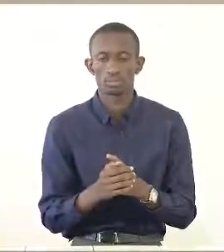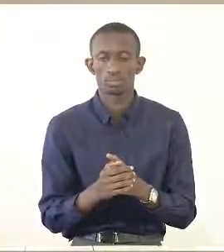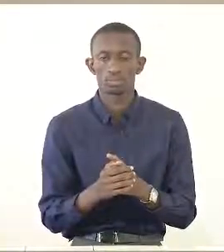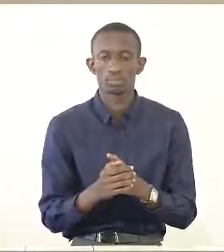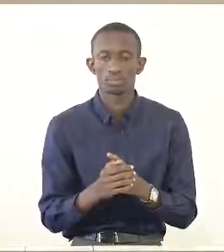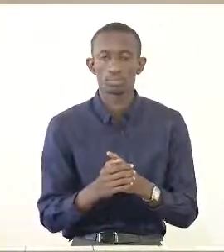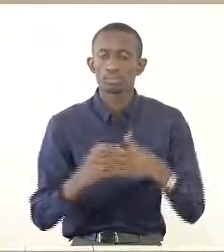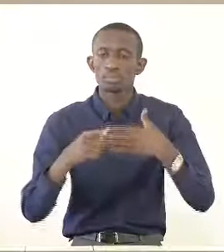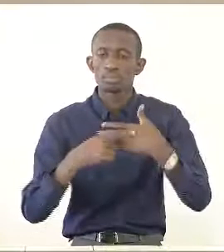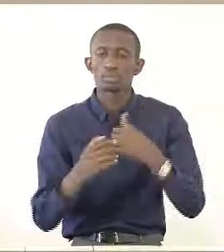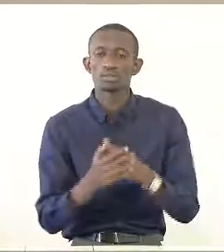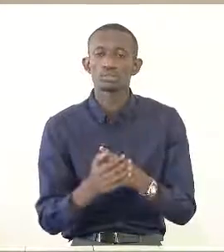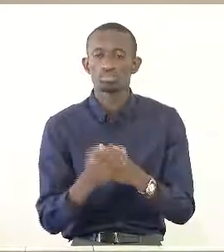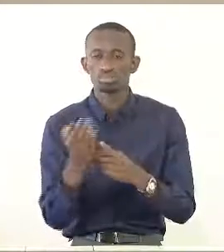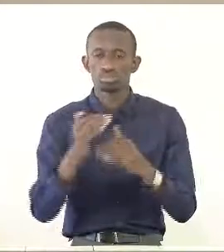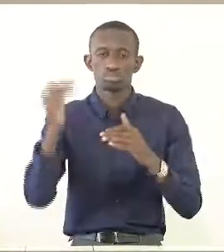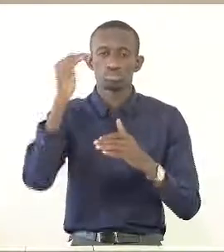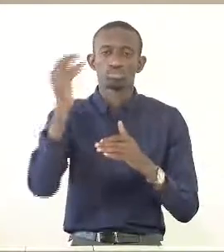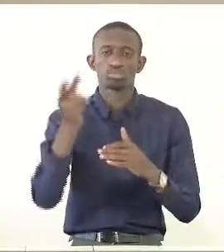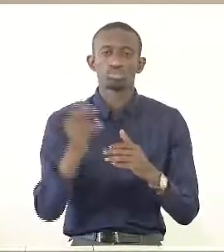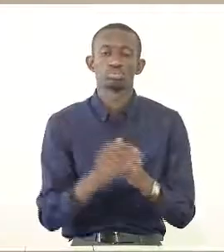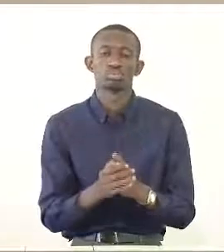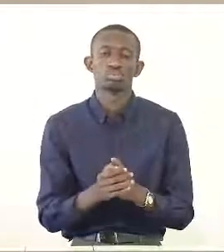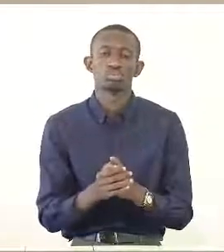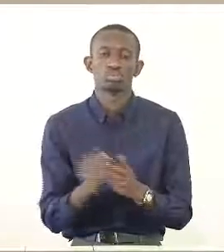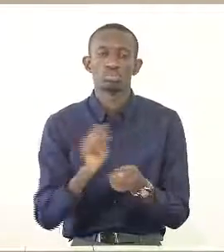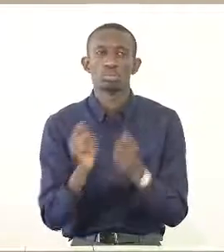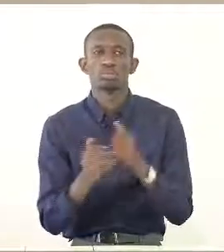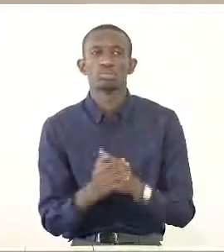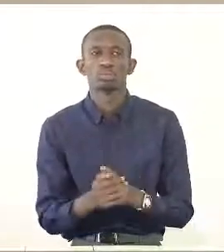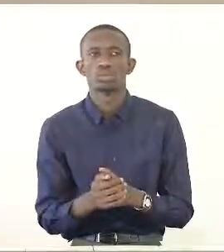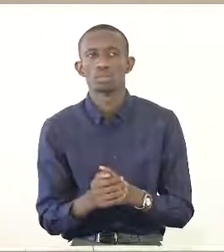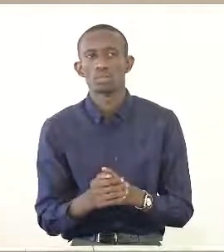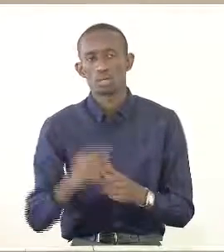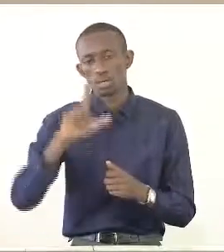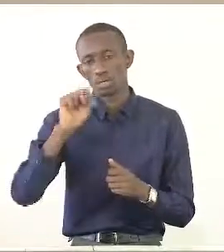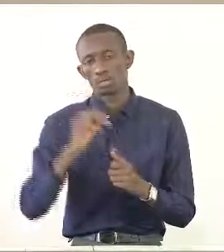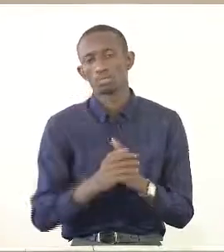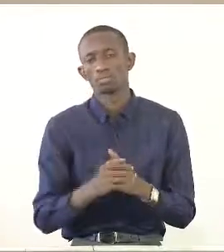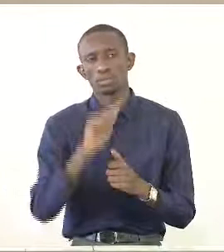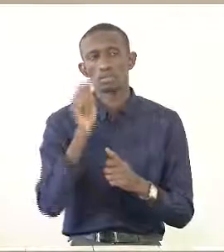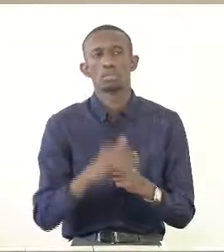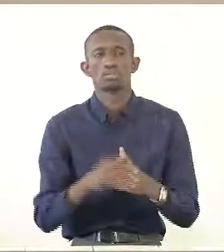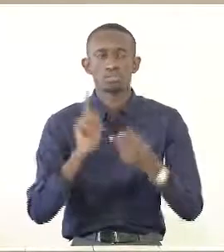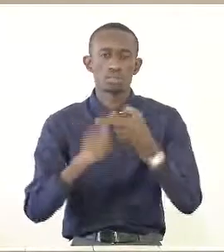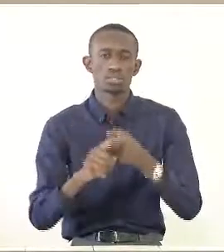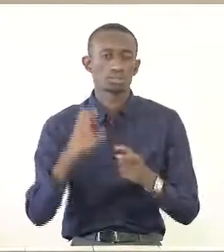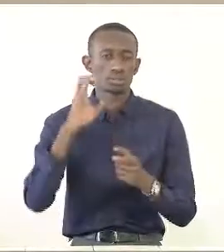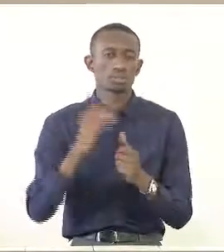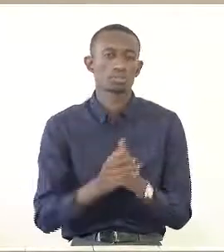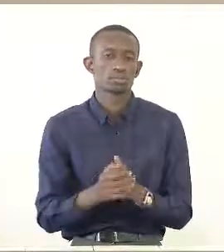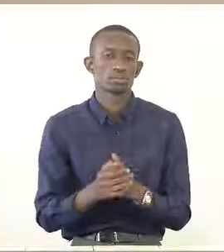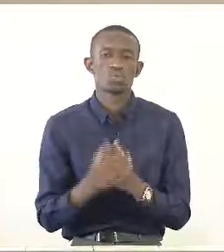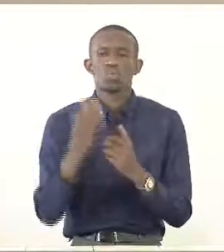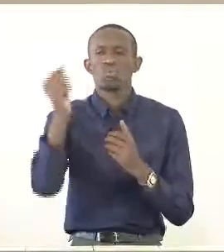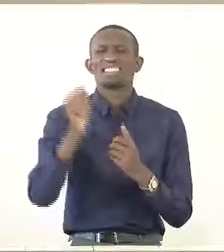standard integral or immediate, that will be ln of z plus c. So replacing z by